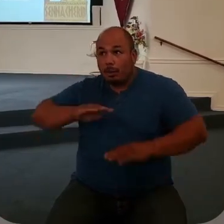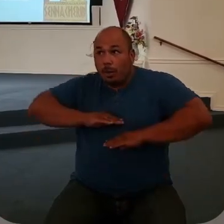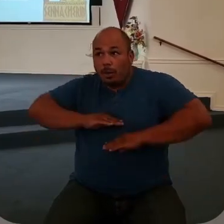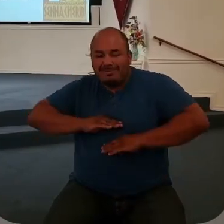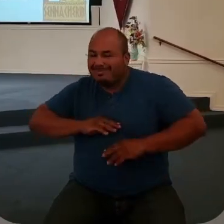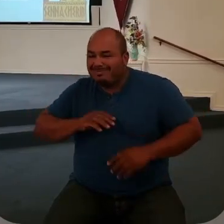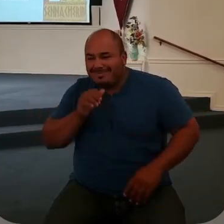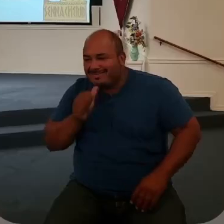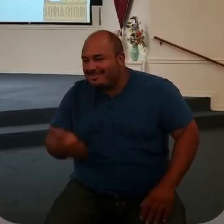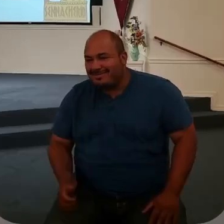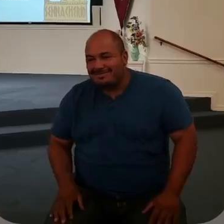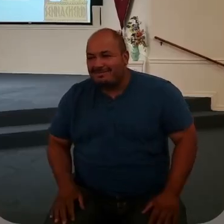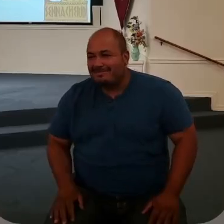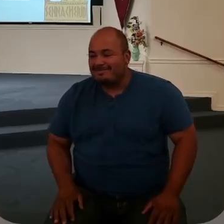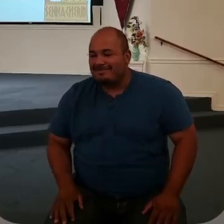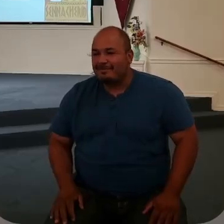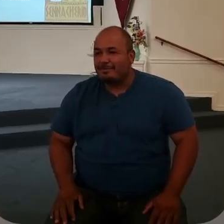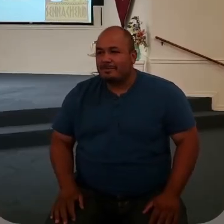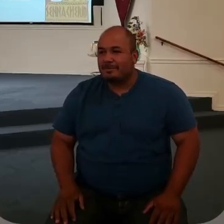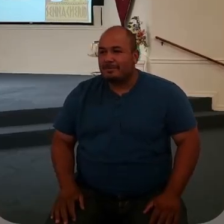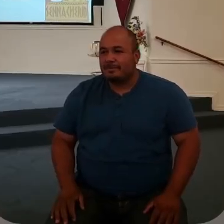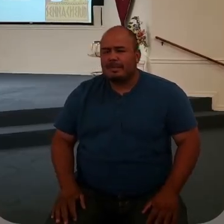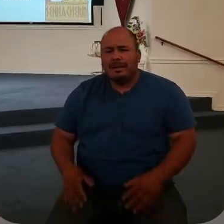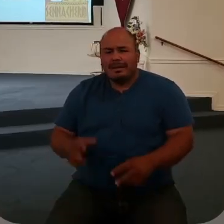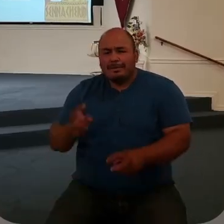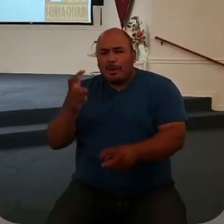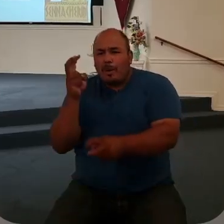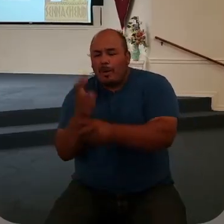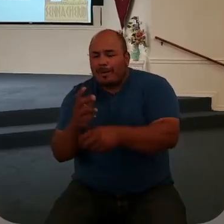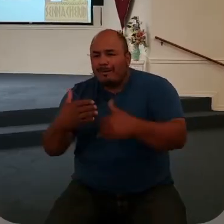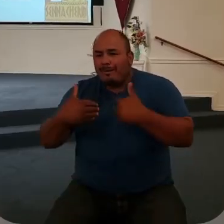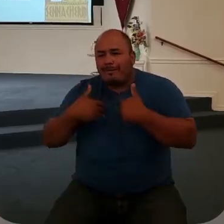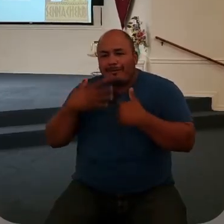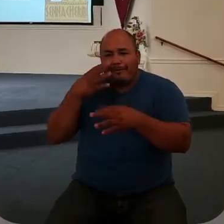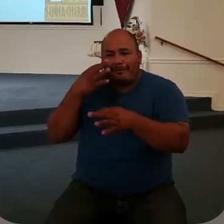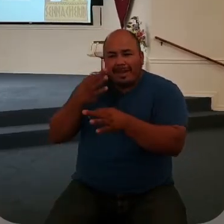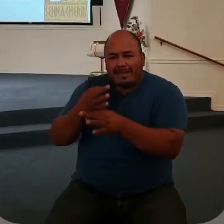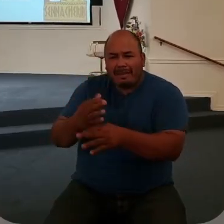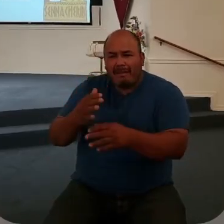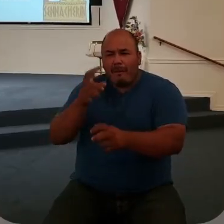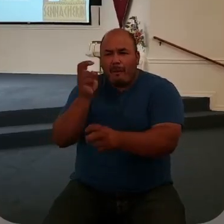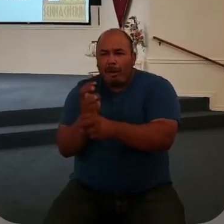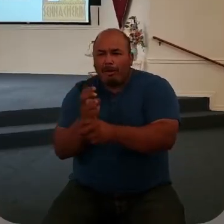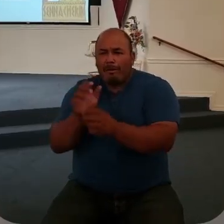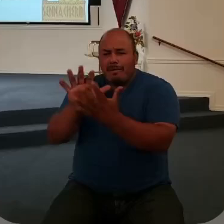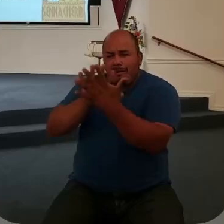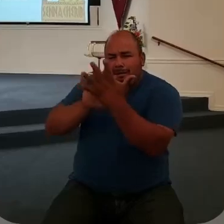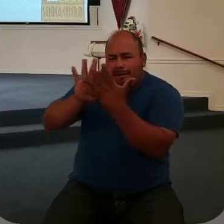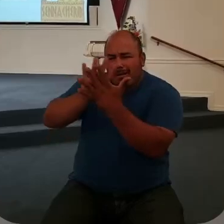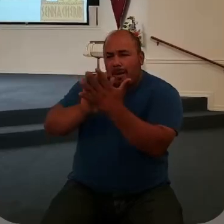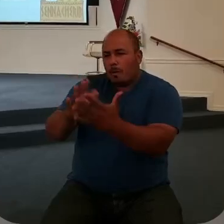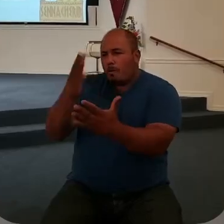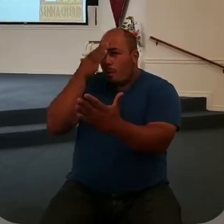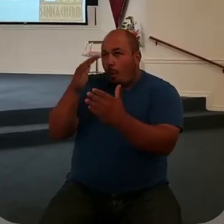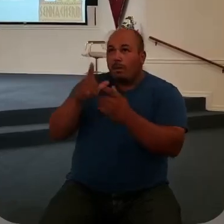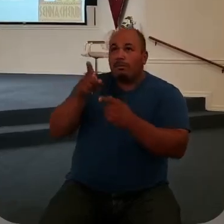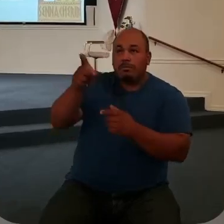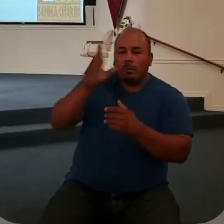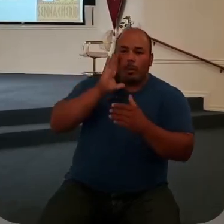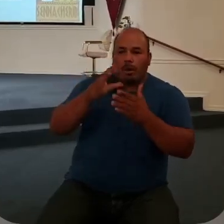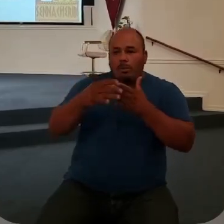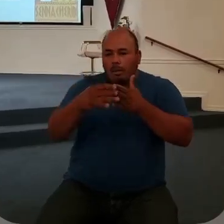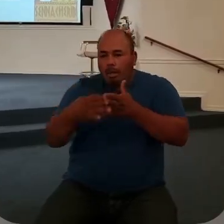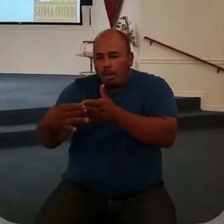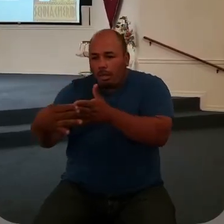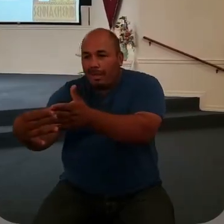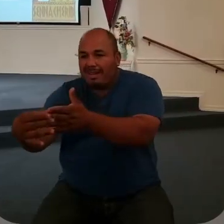In times like this, it's hard to have faith. It's hard to see how God is going to get us through the mess, how he's going to deliver us. Partly because